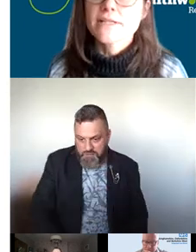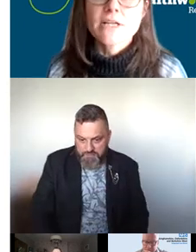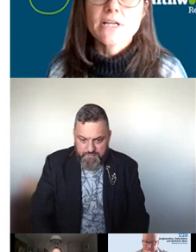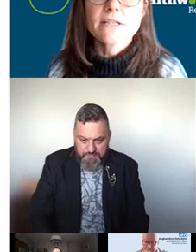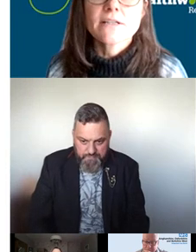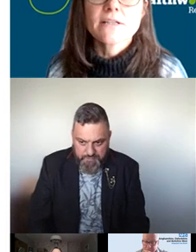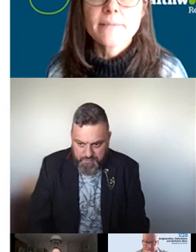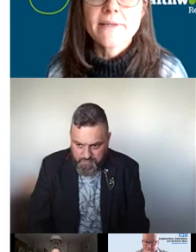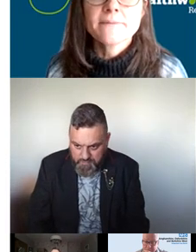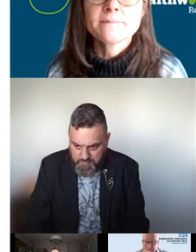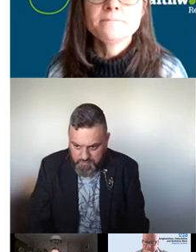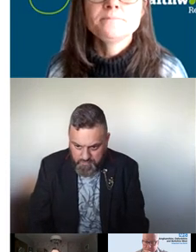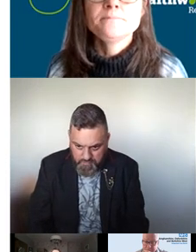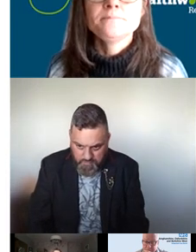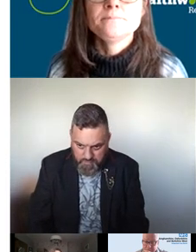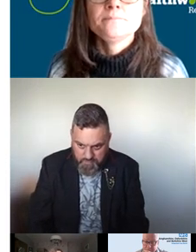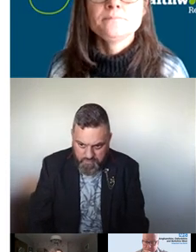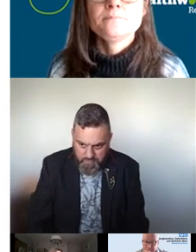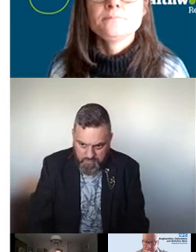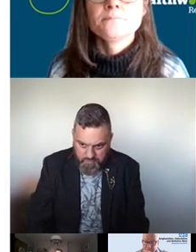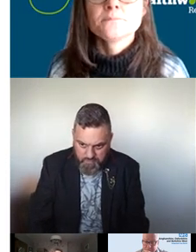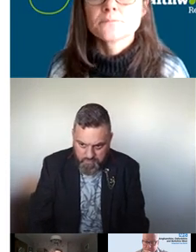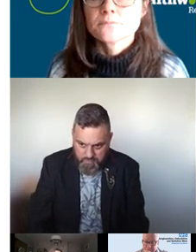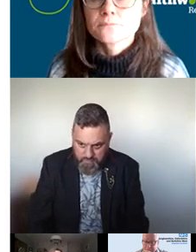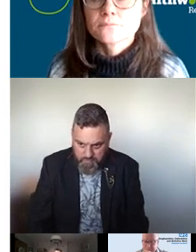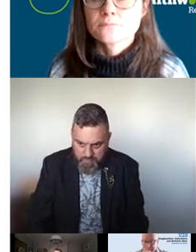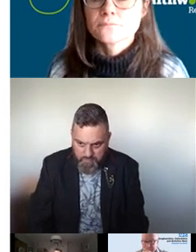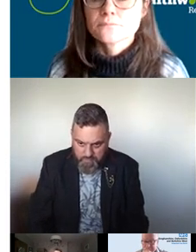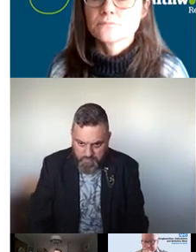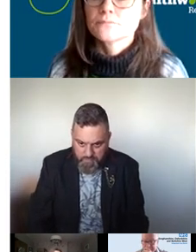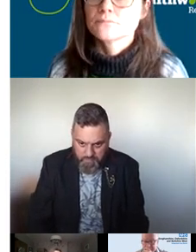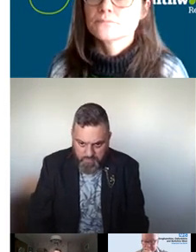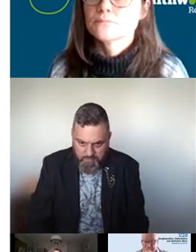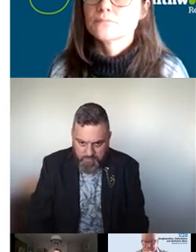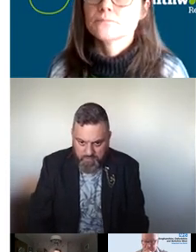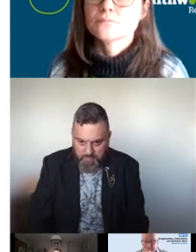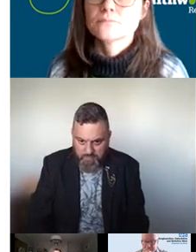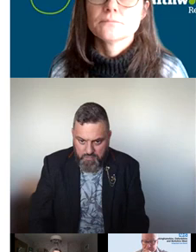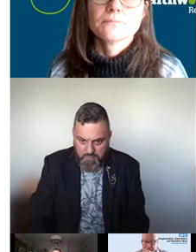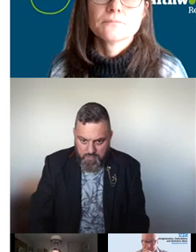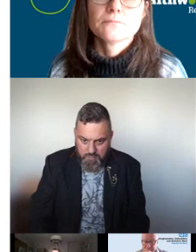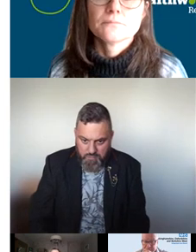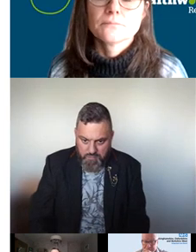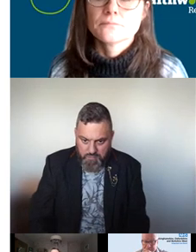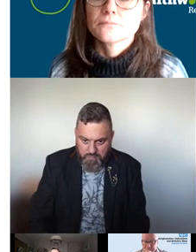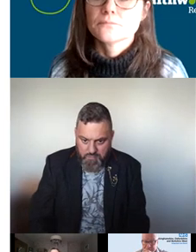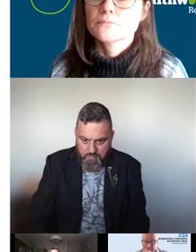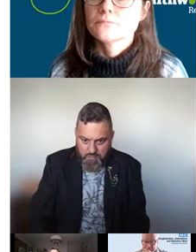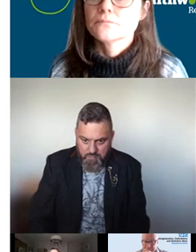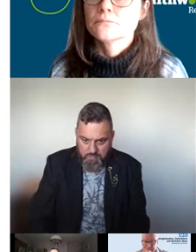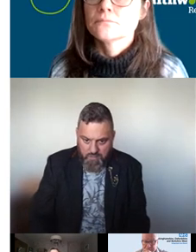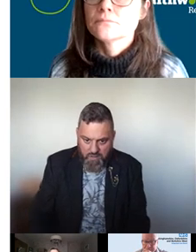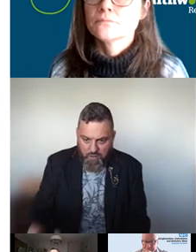Thank you, Tracy. Would you like to come in there? Yeah, just to add to that, and of course this strategy is just one strategy